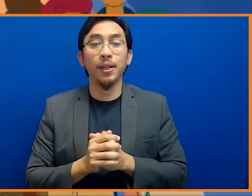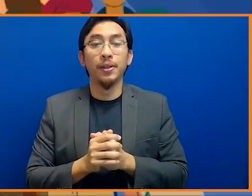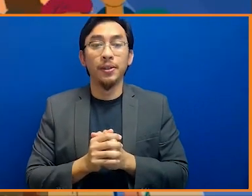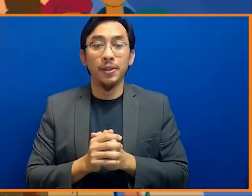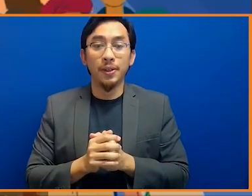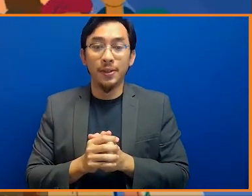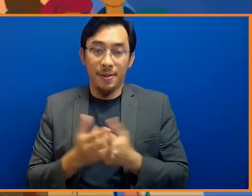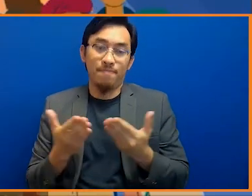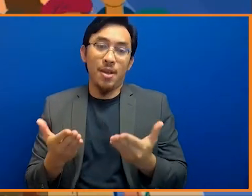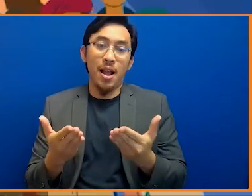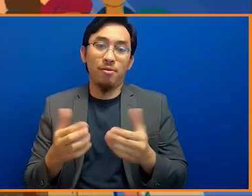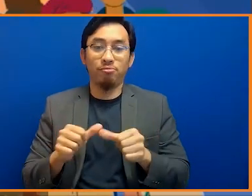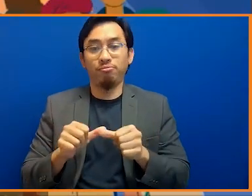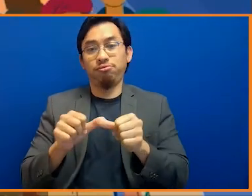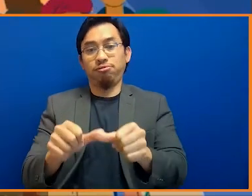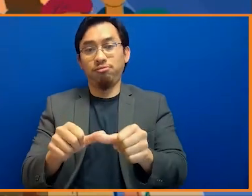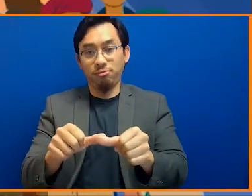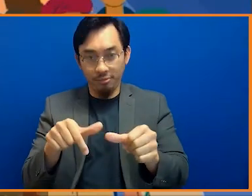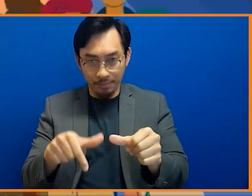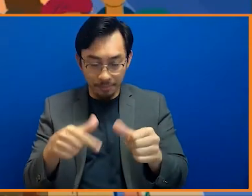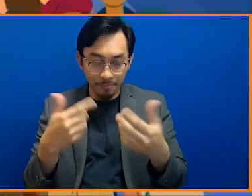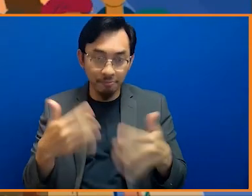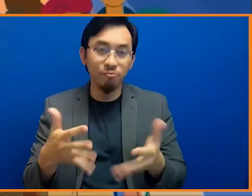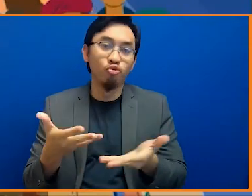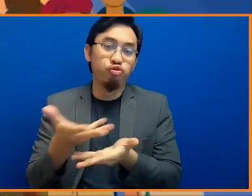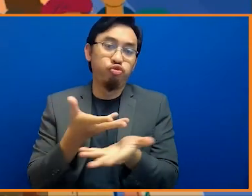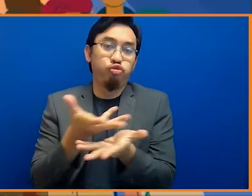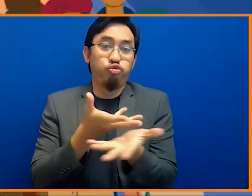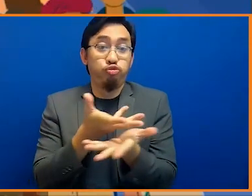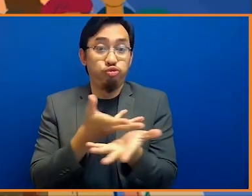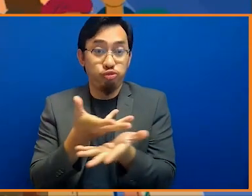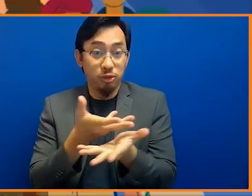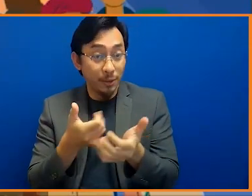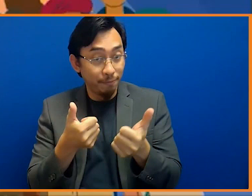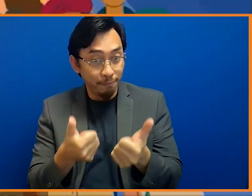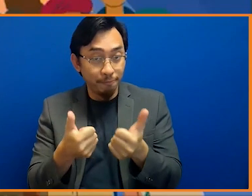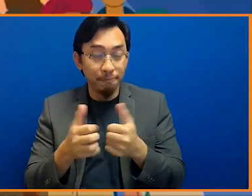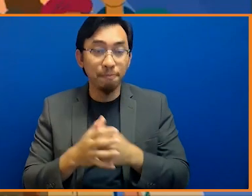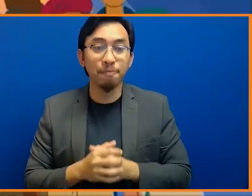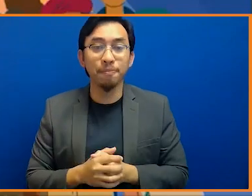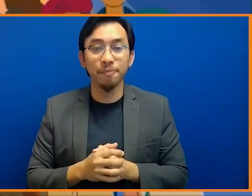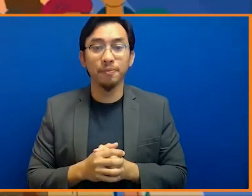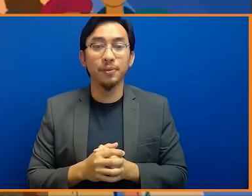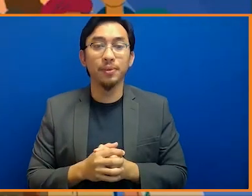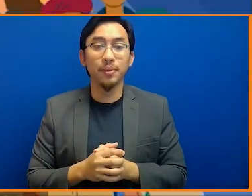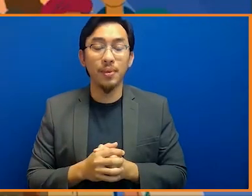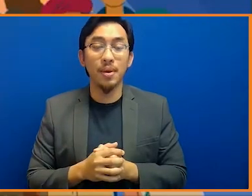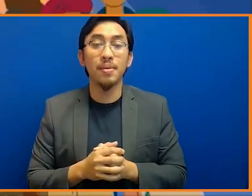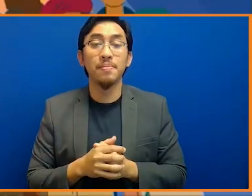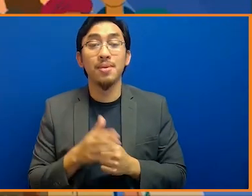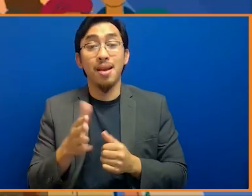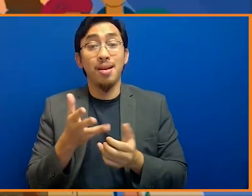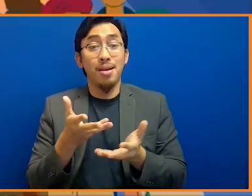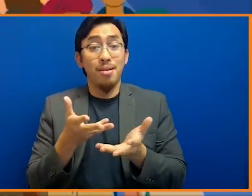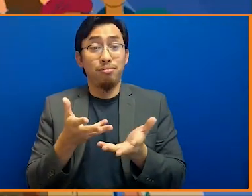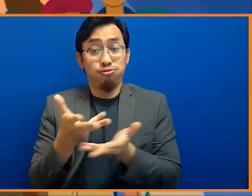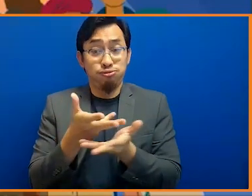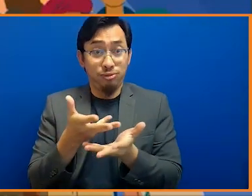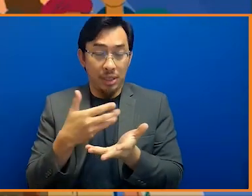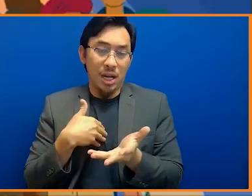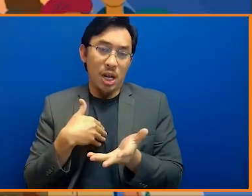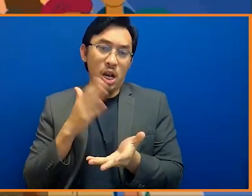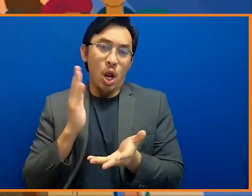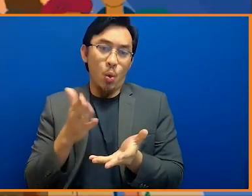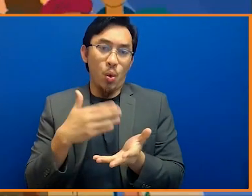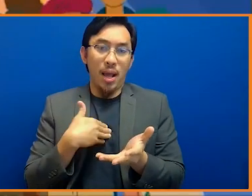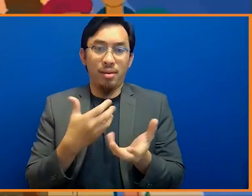will then continue afterward with discussion. Um, during this discussion, we will divide